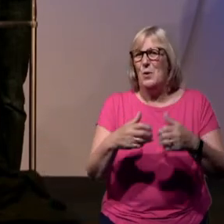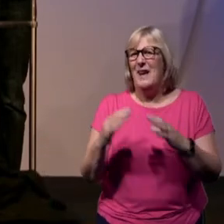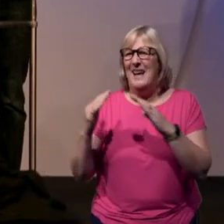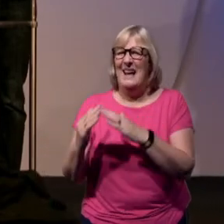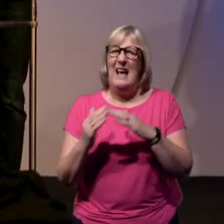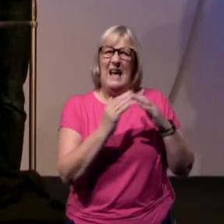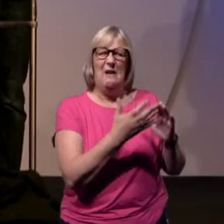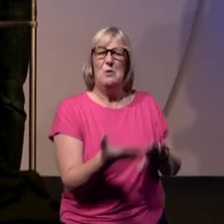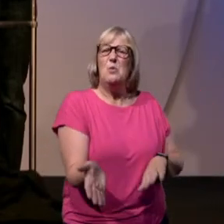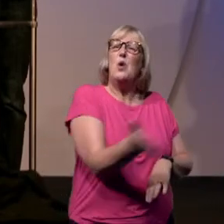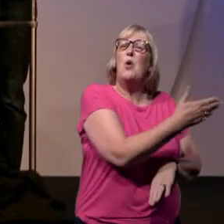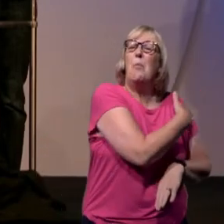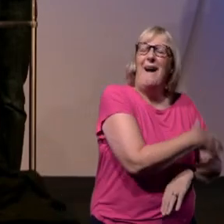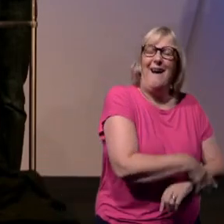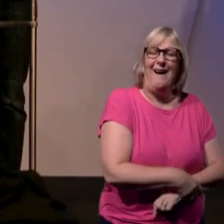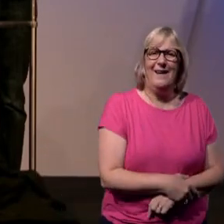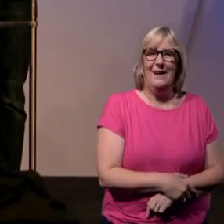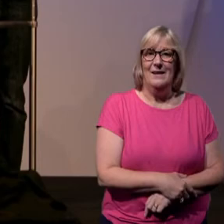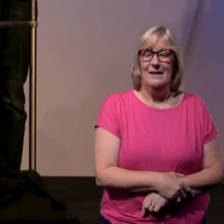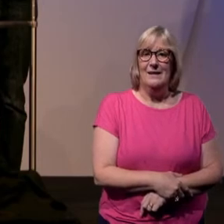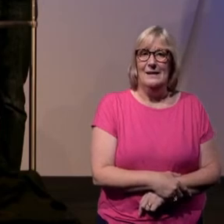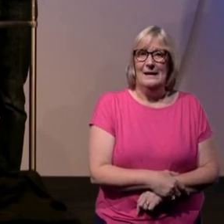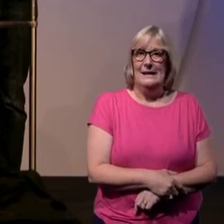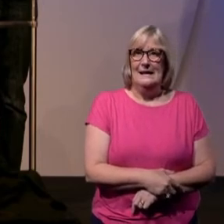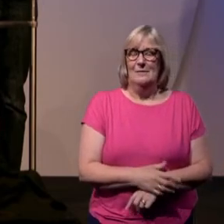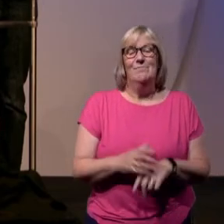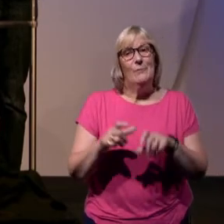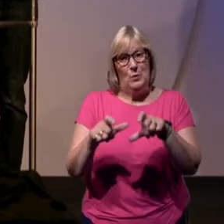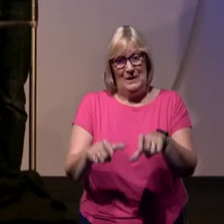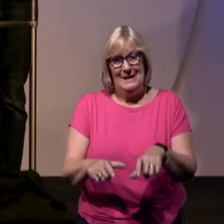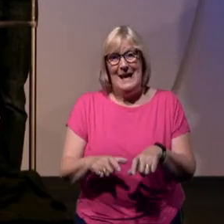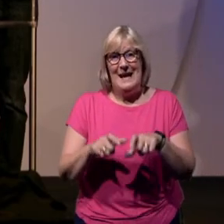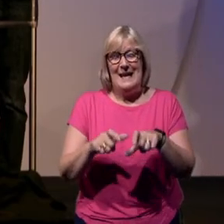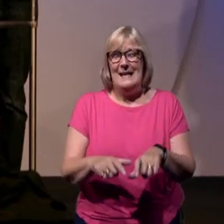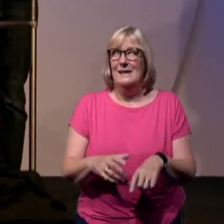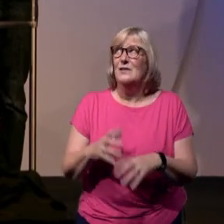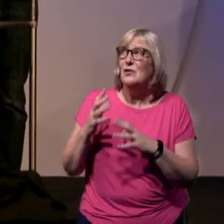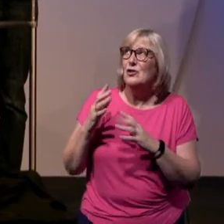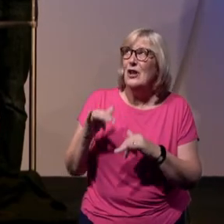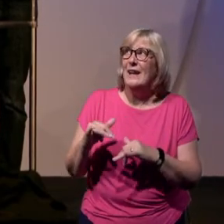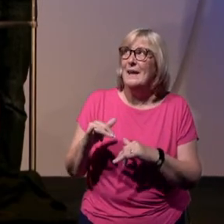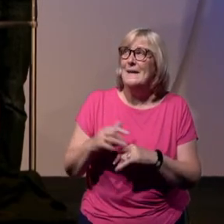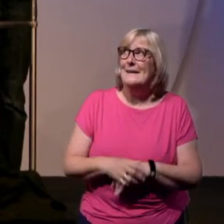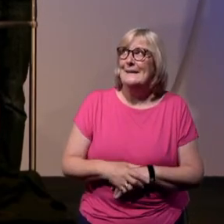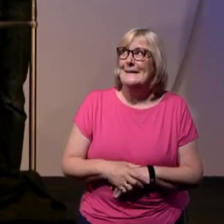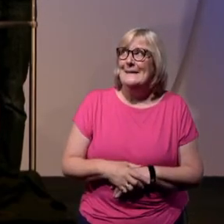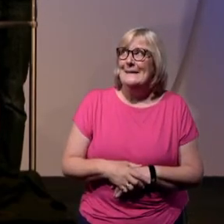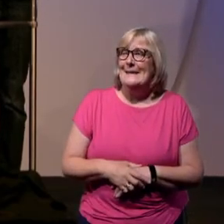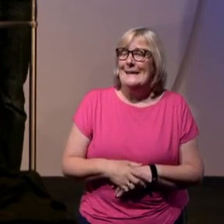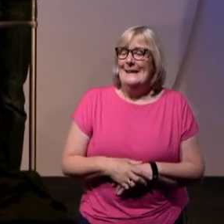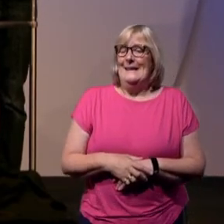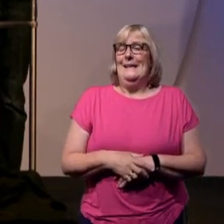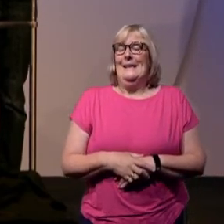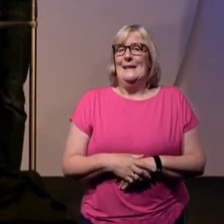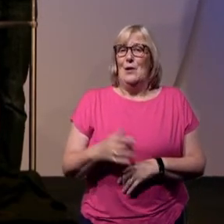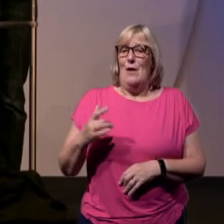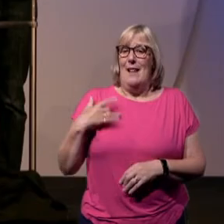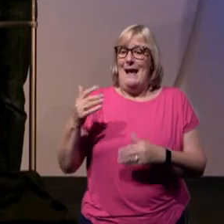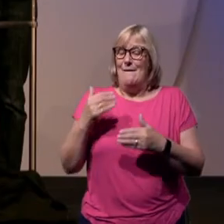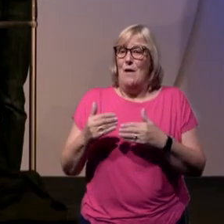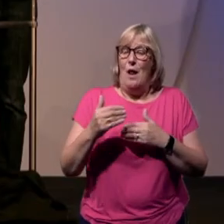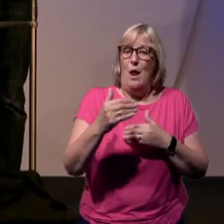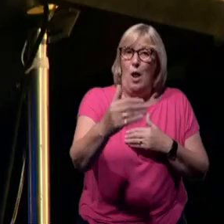go. And we have to keep asking ourselves, are we overvaluing long life?